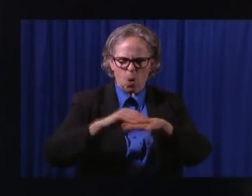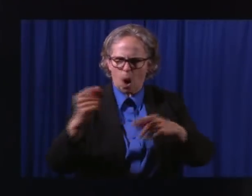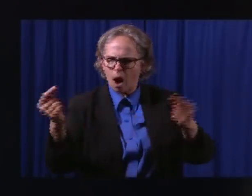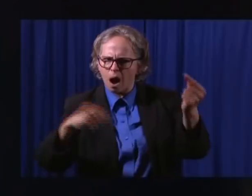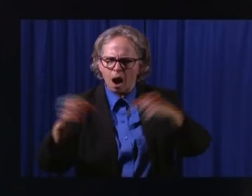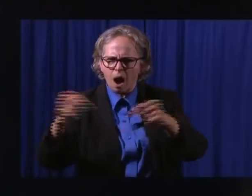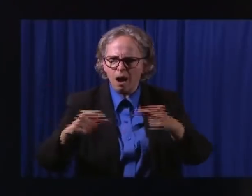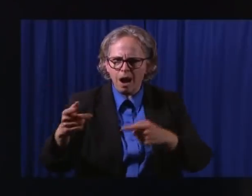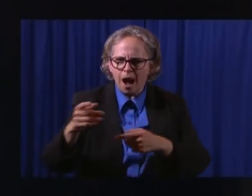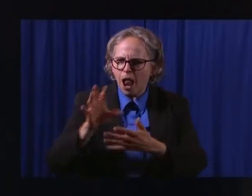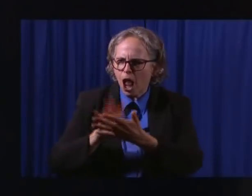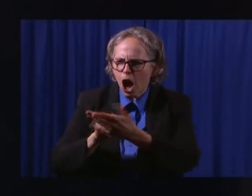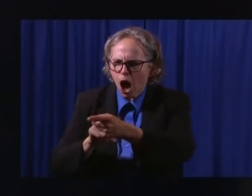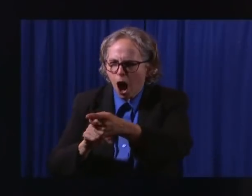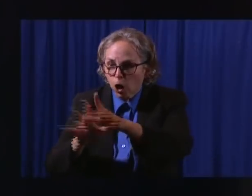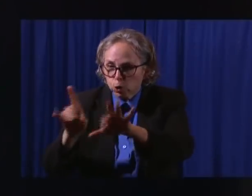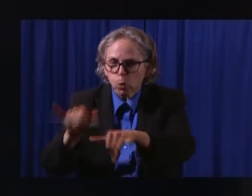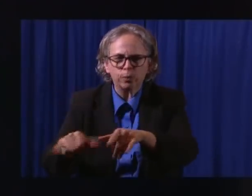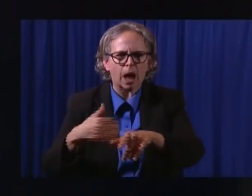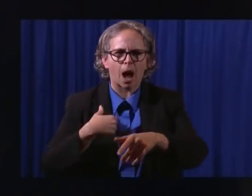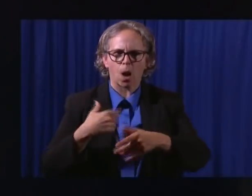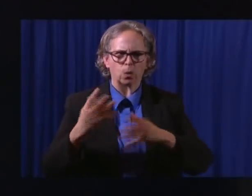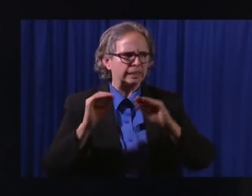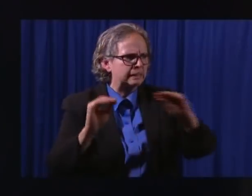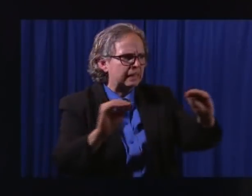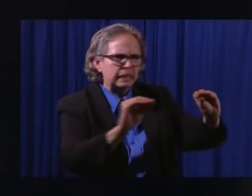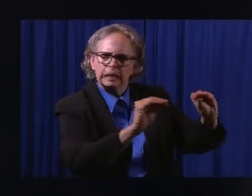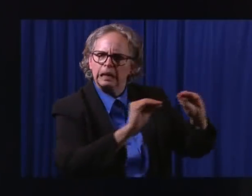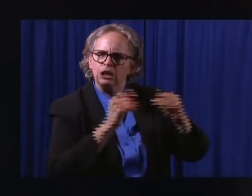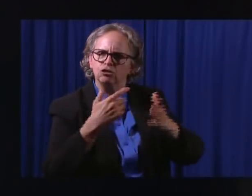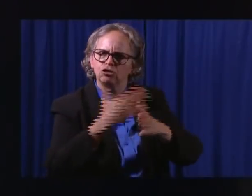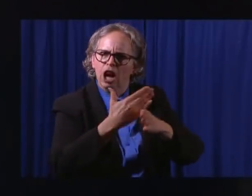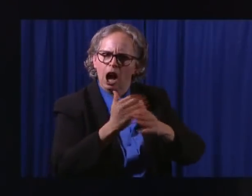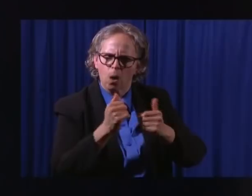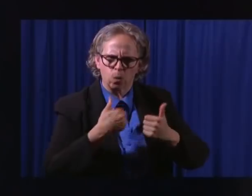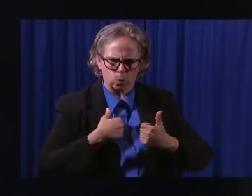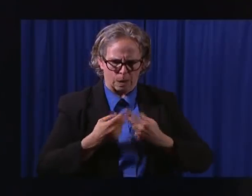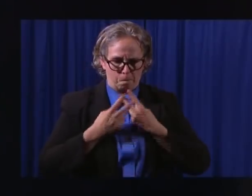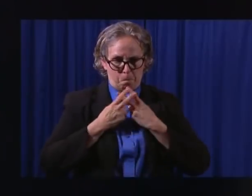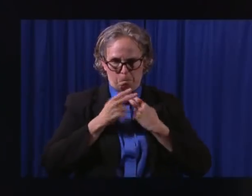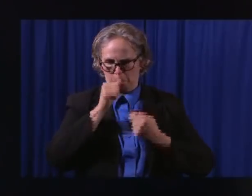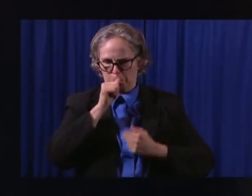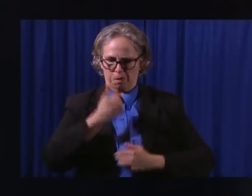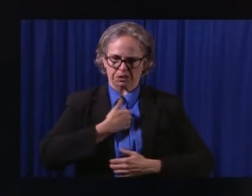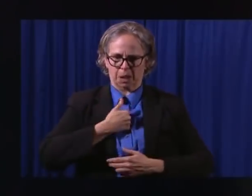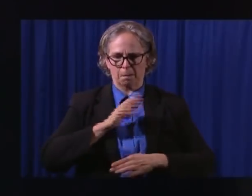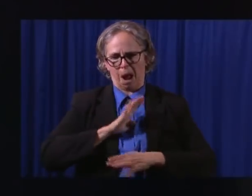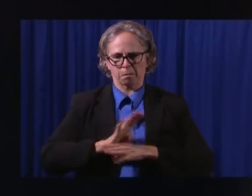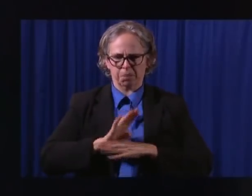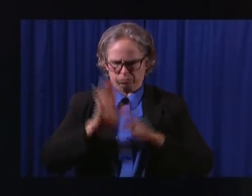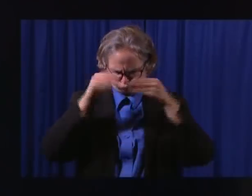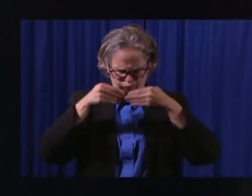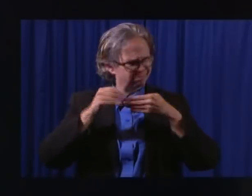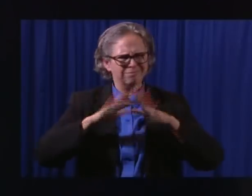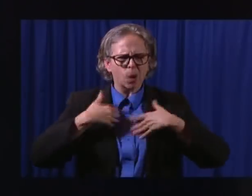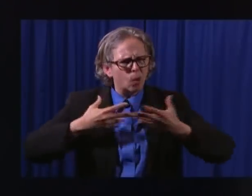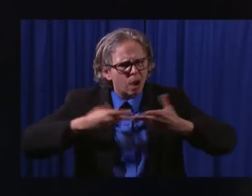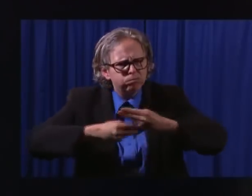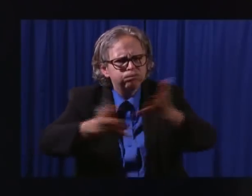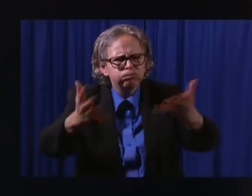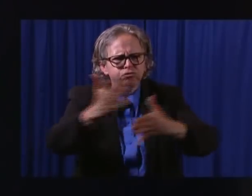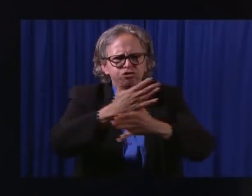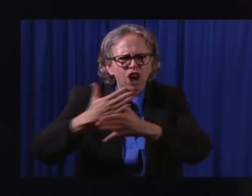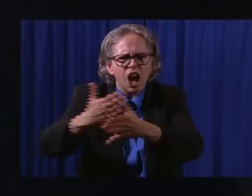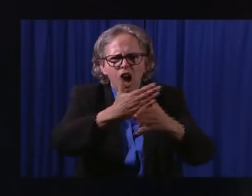other corporations, best practices, things that are working, we're trying to be quick to share those things so that we can also be